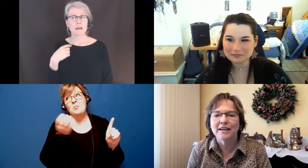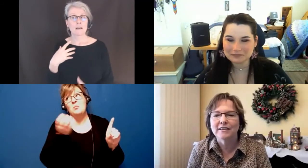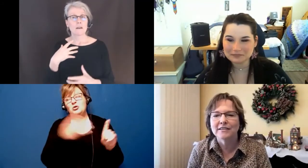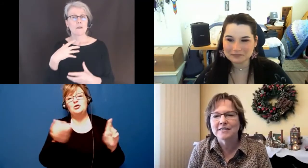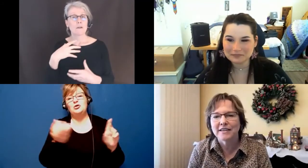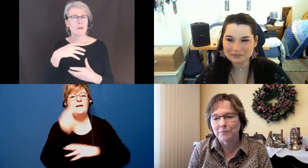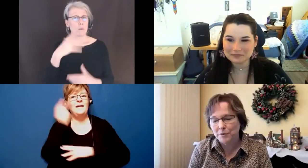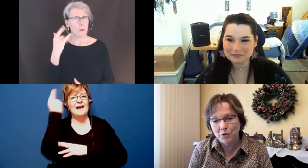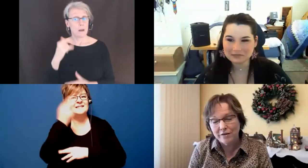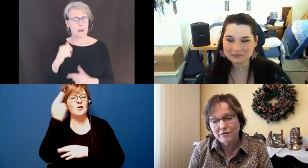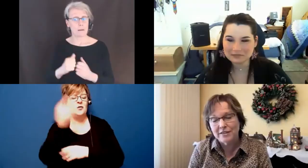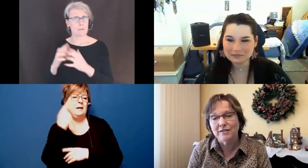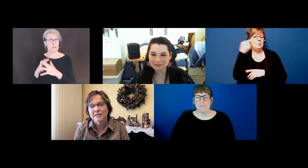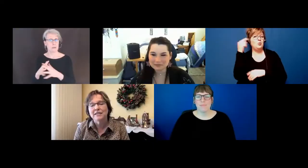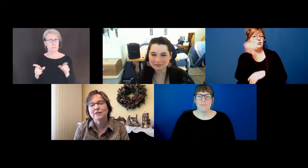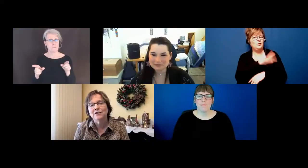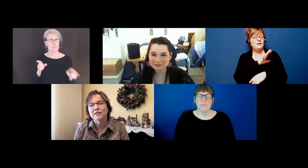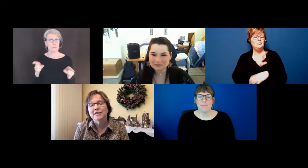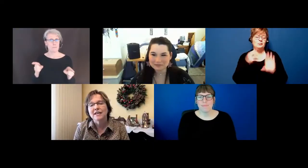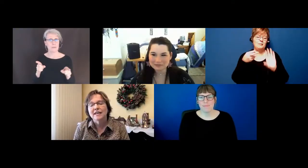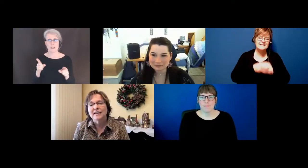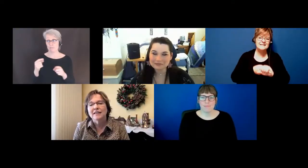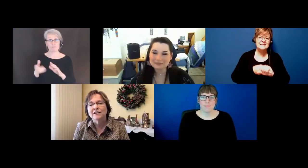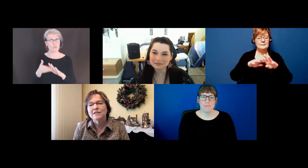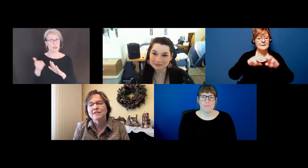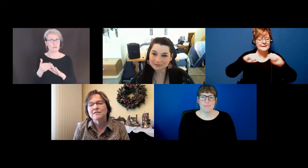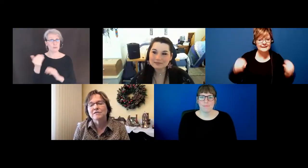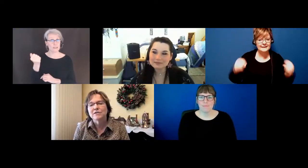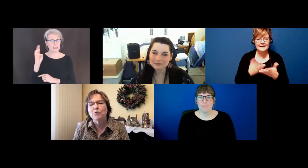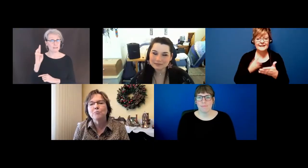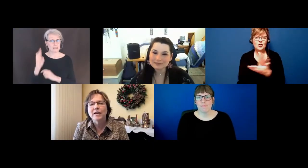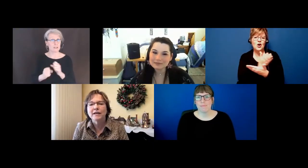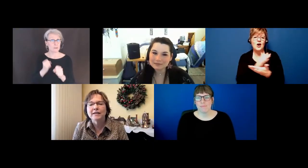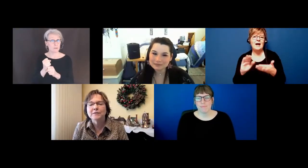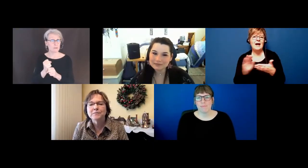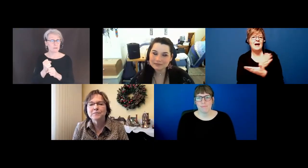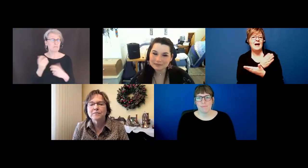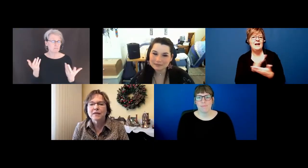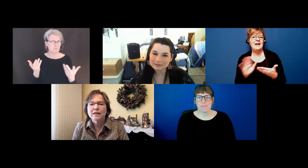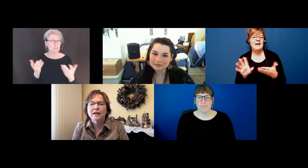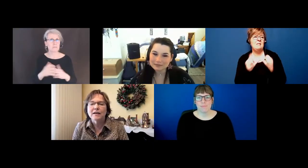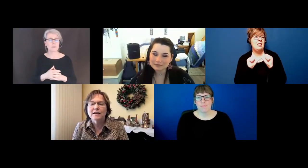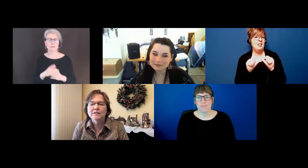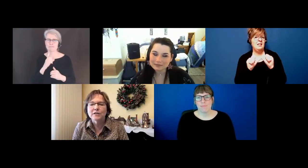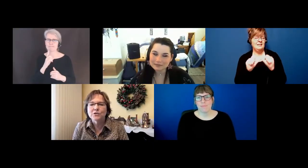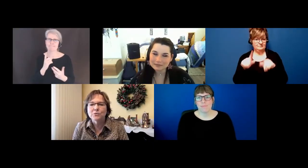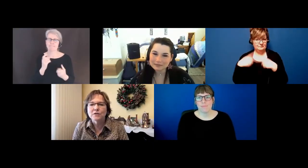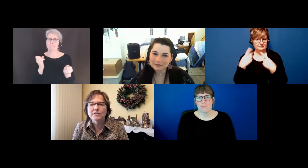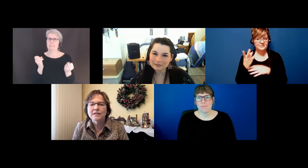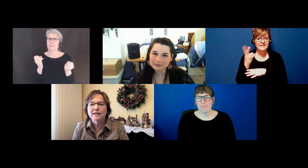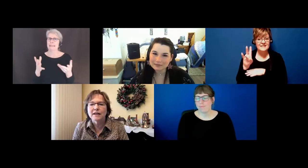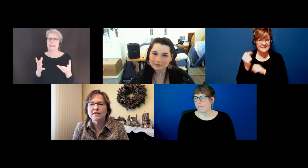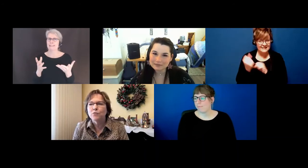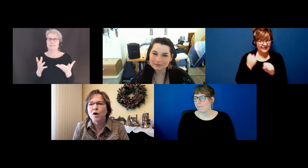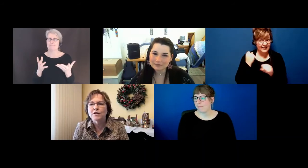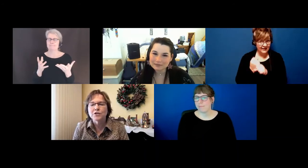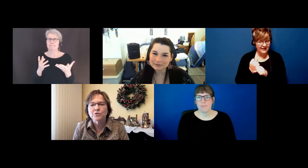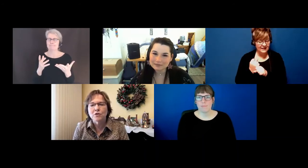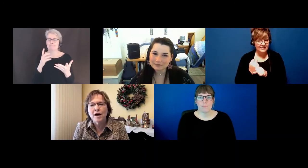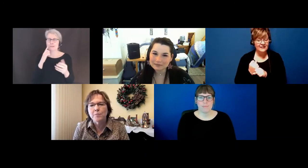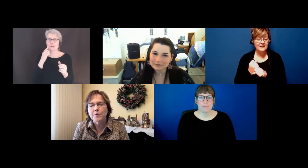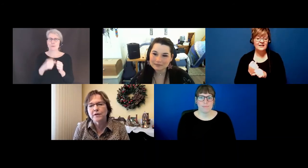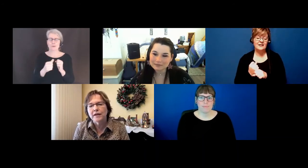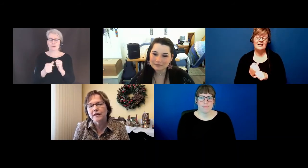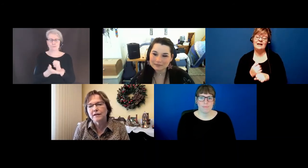choirs and kept them going for 17 years. There's so many individuals that I've watched